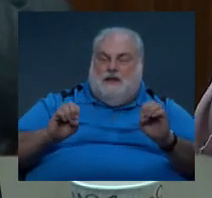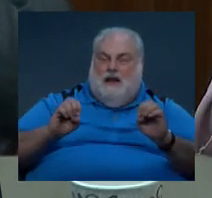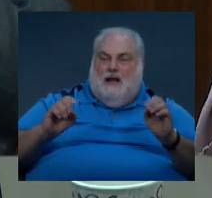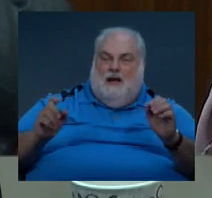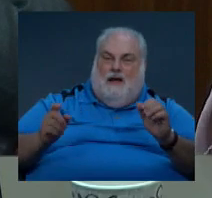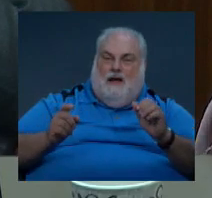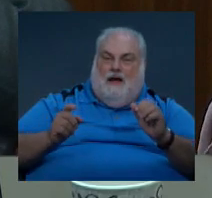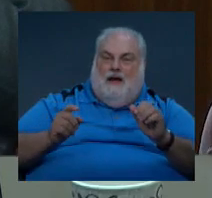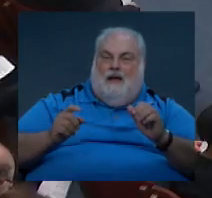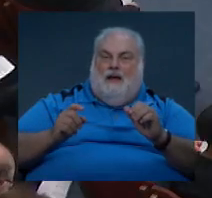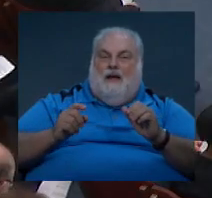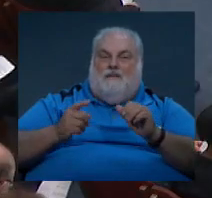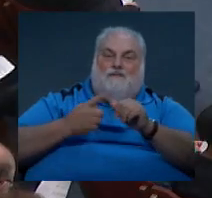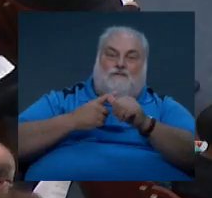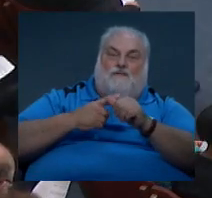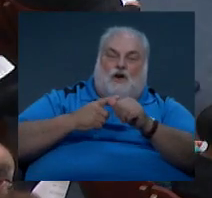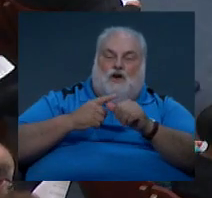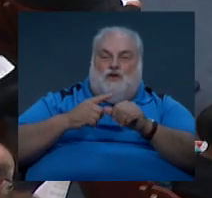reading.